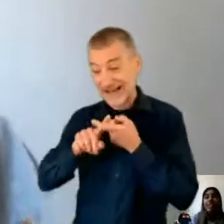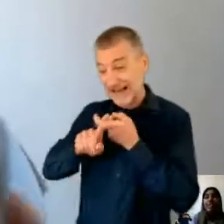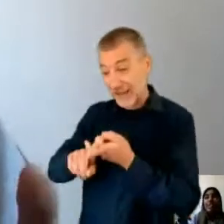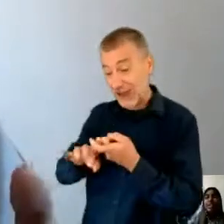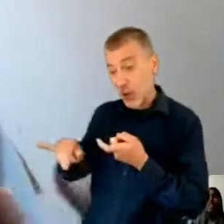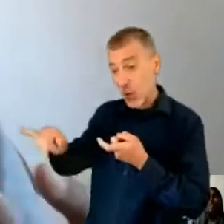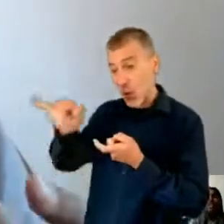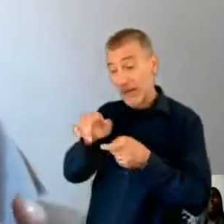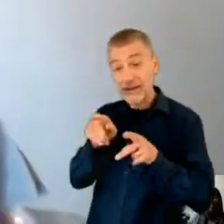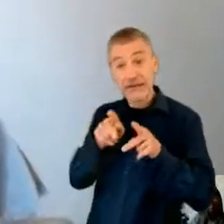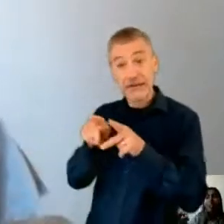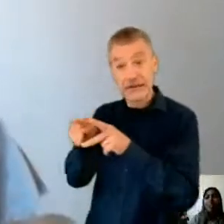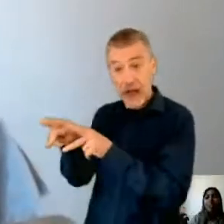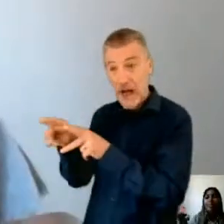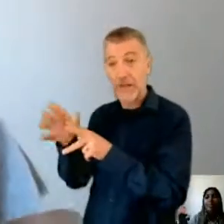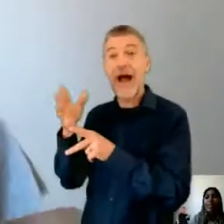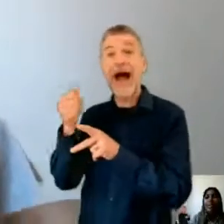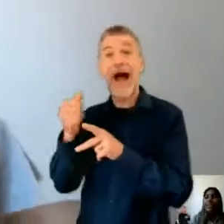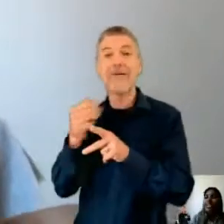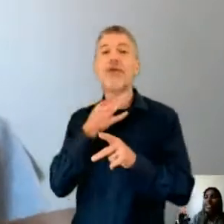risk. So